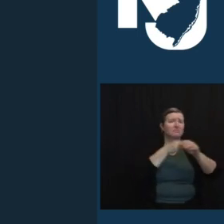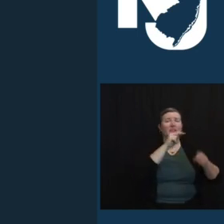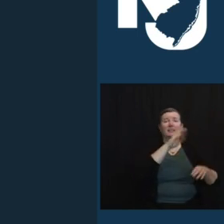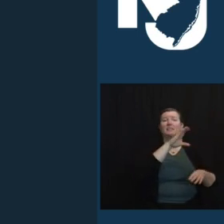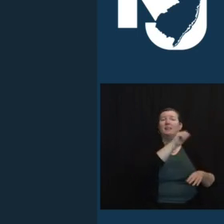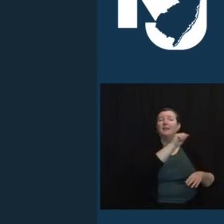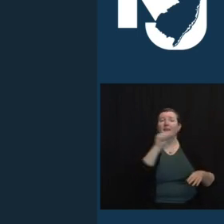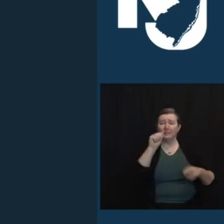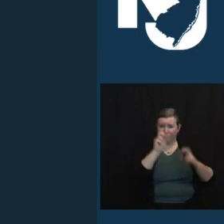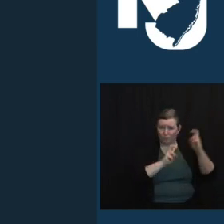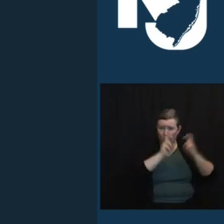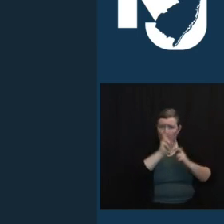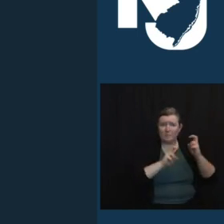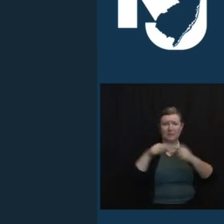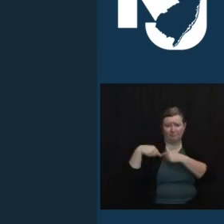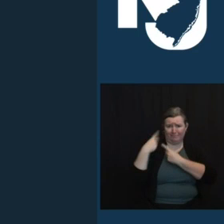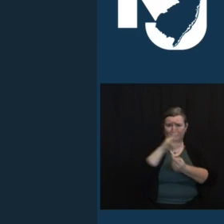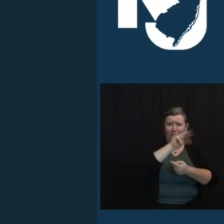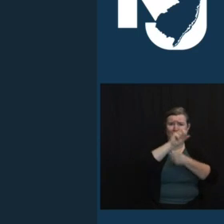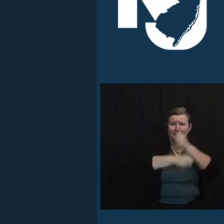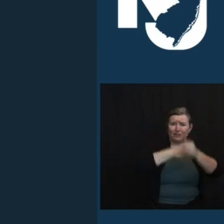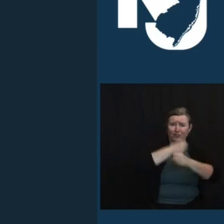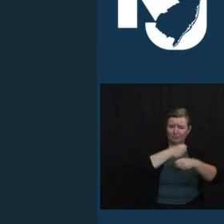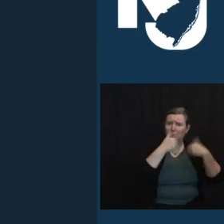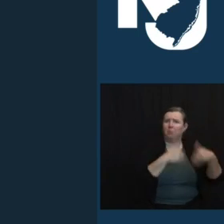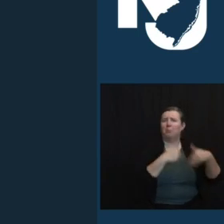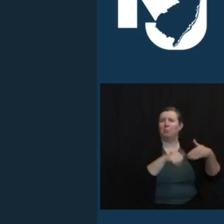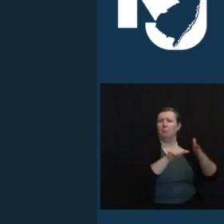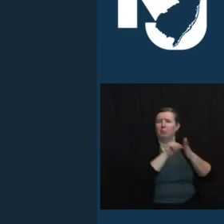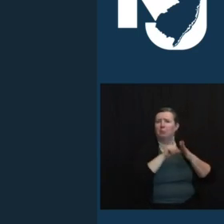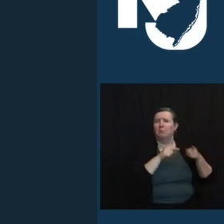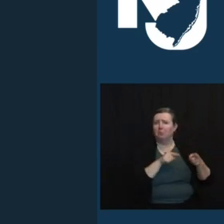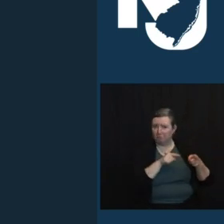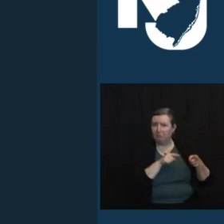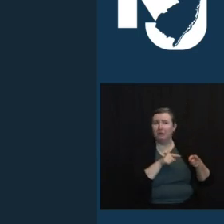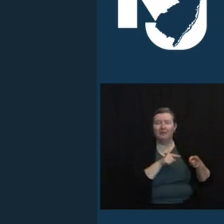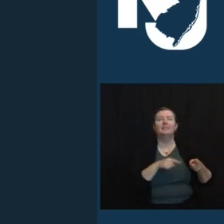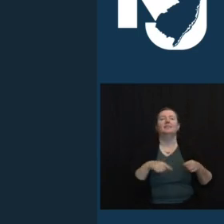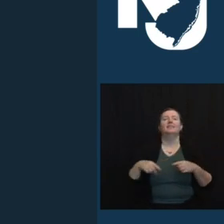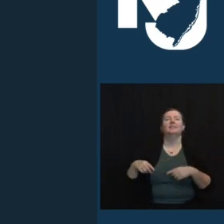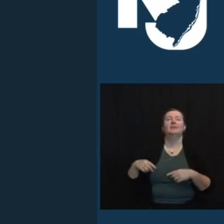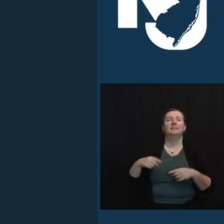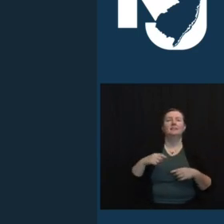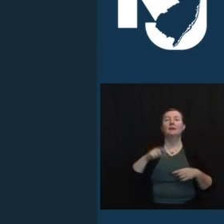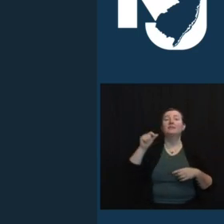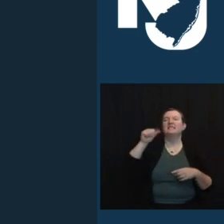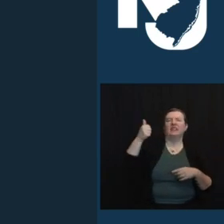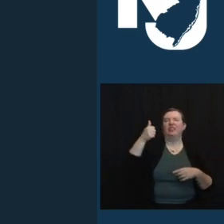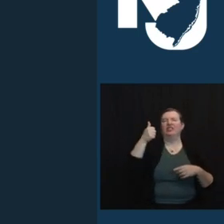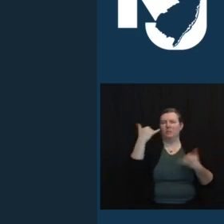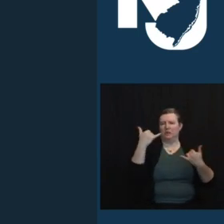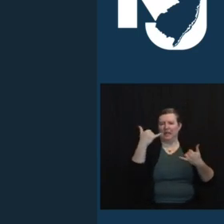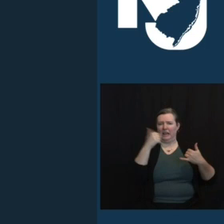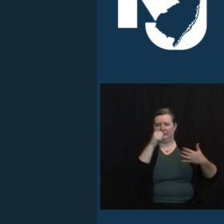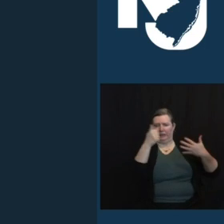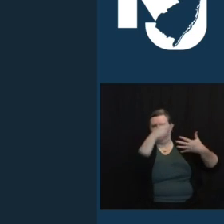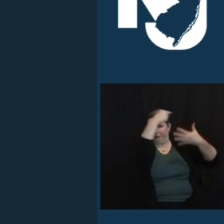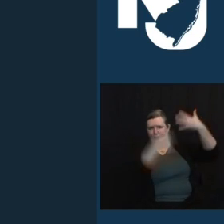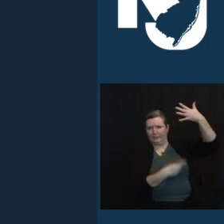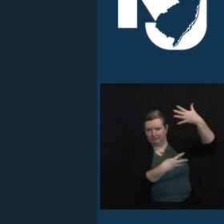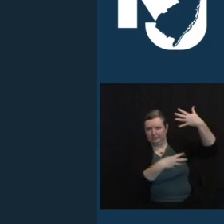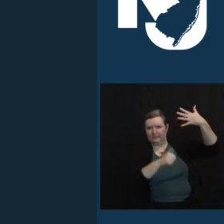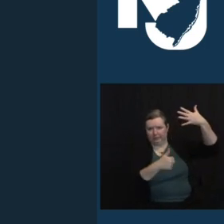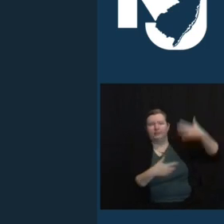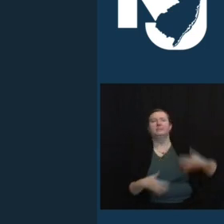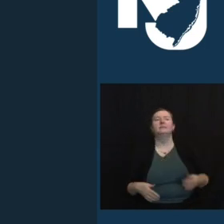30 years. The 10-seeded men will tip off Friday night against 7-seeded Clemson, red